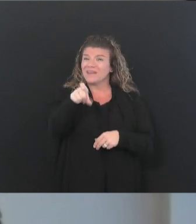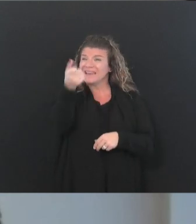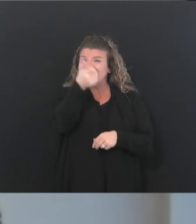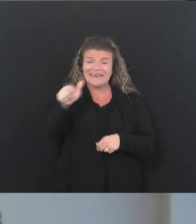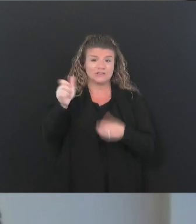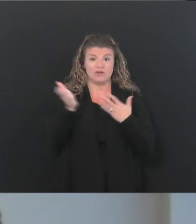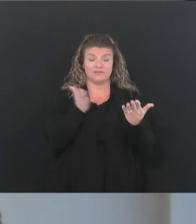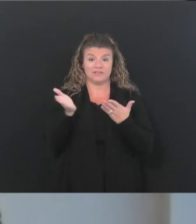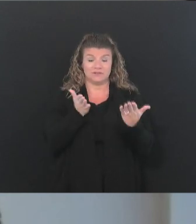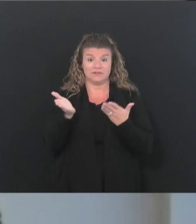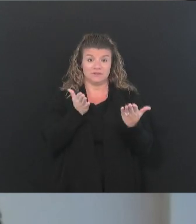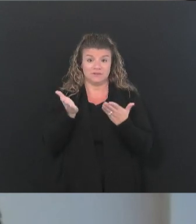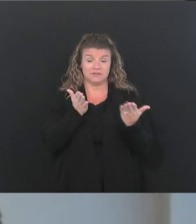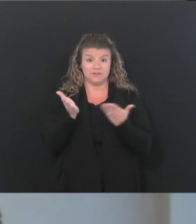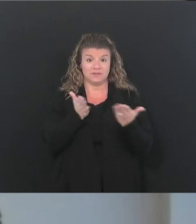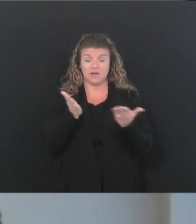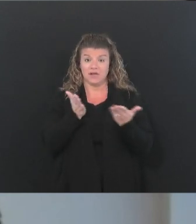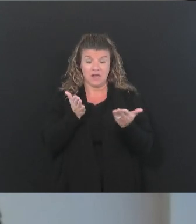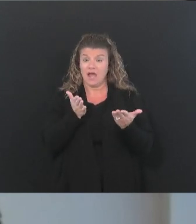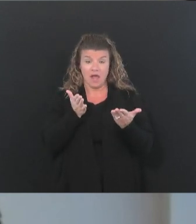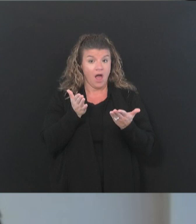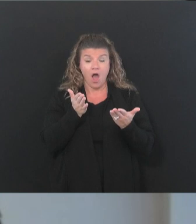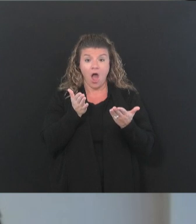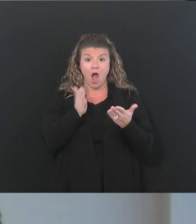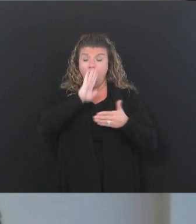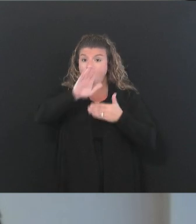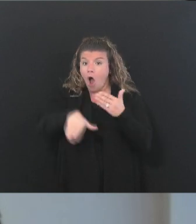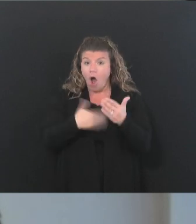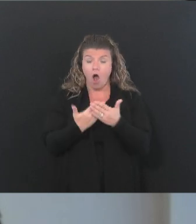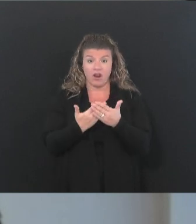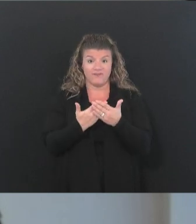services, our almost all of the services